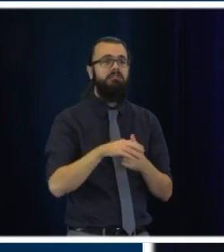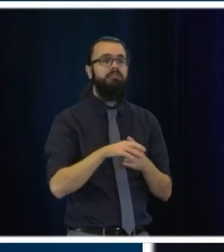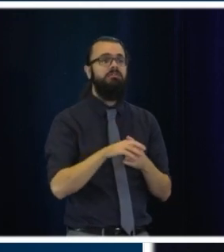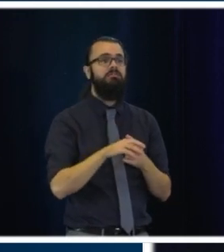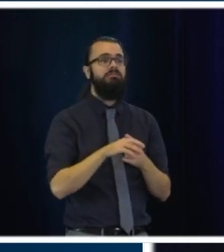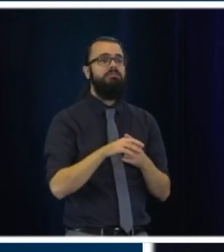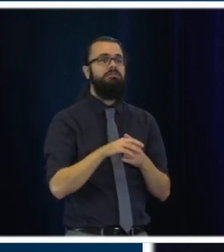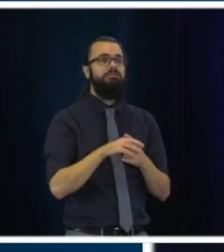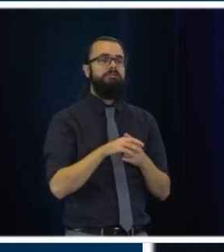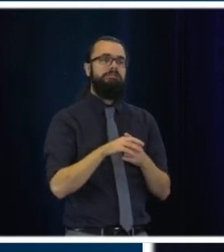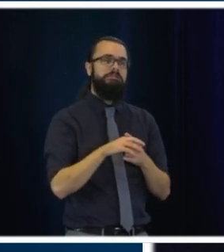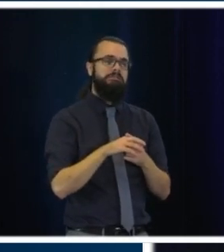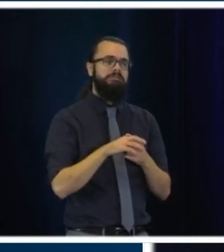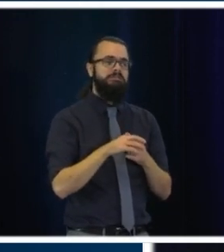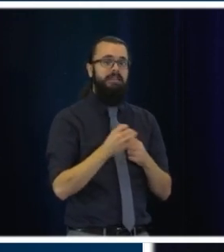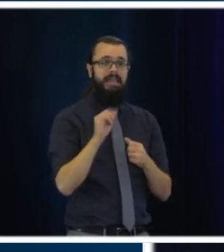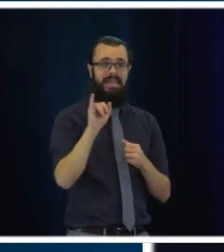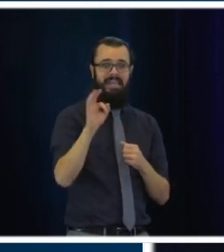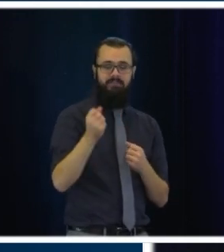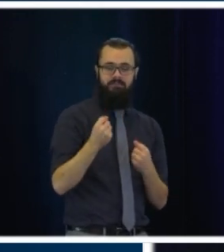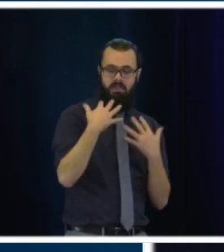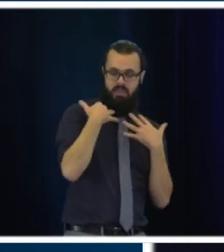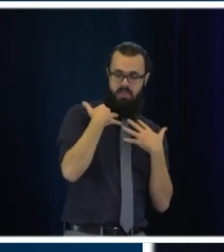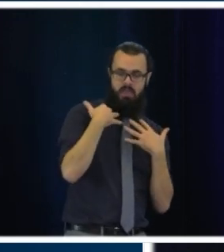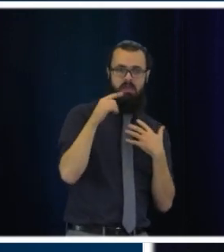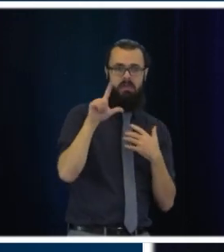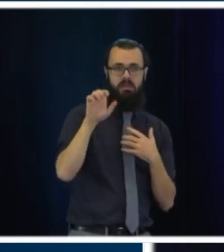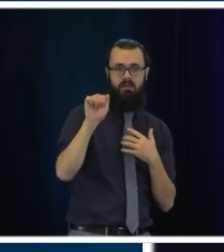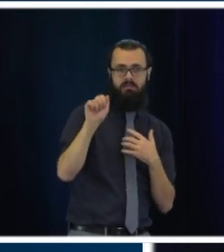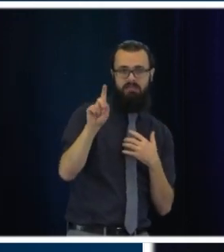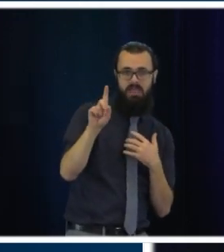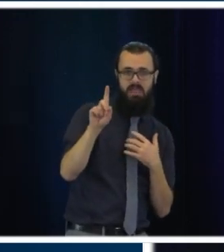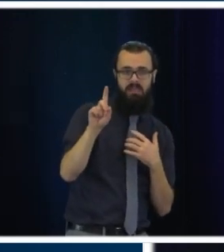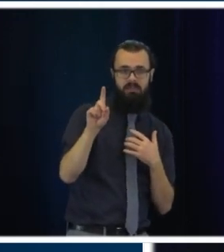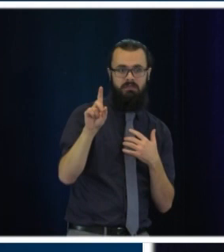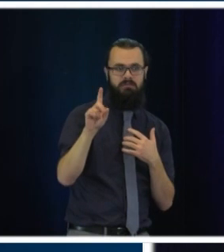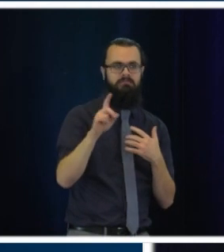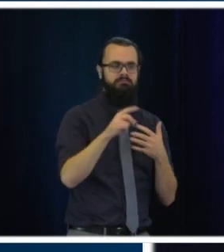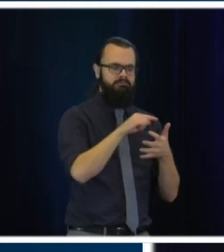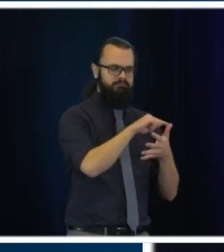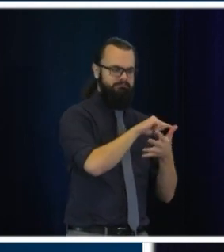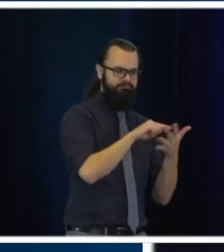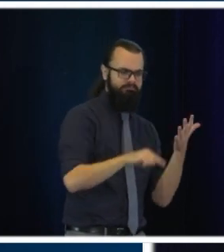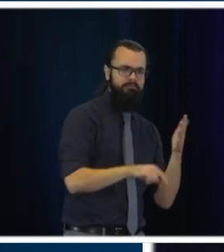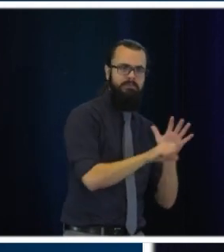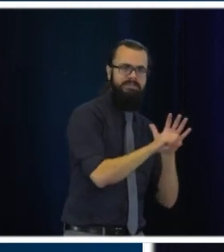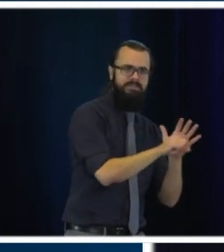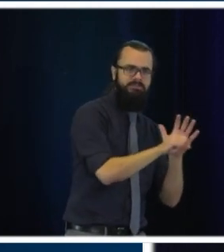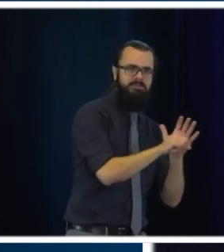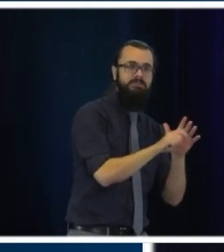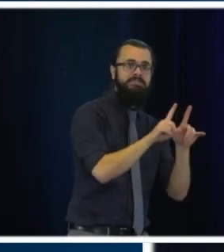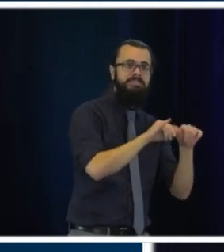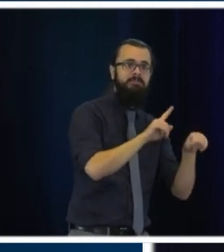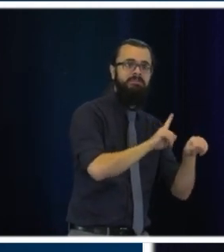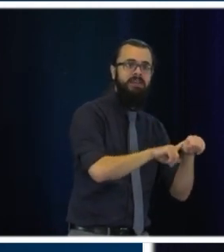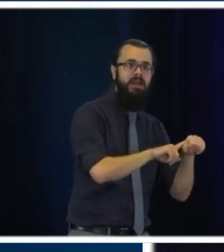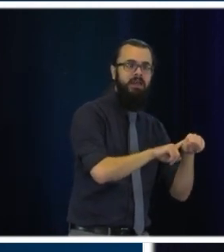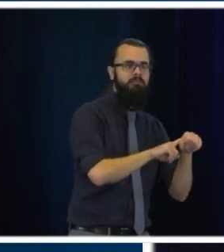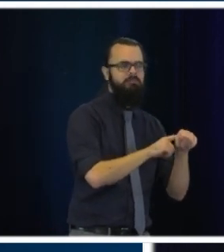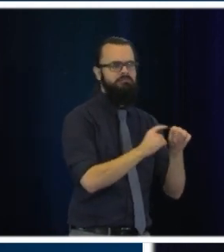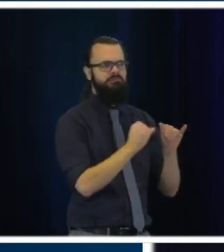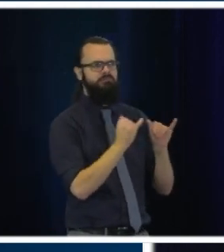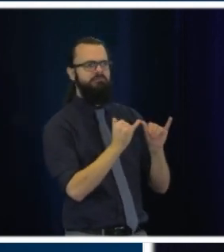very, they're very diverse and they can mimic a lot of other things. So you're not gonna go to the doctor